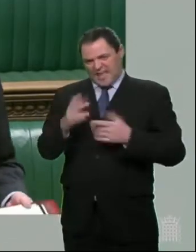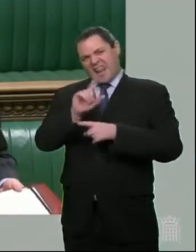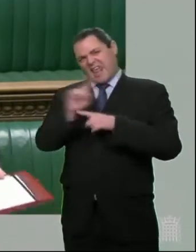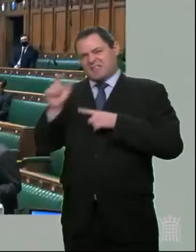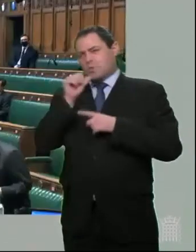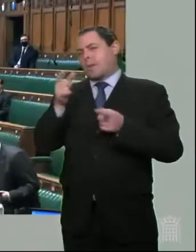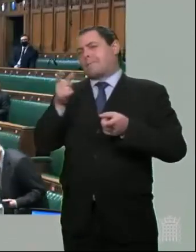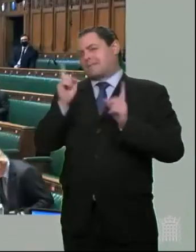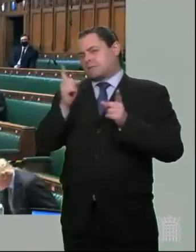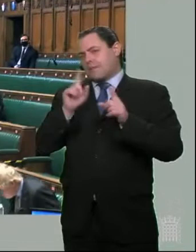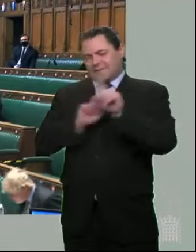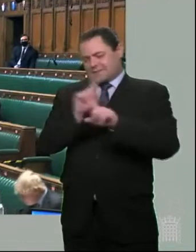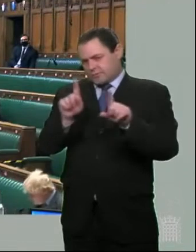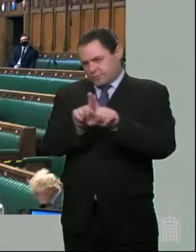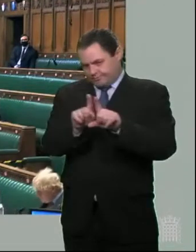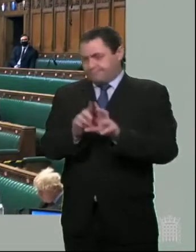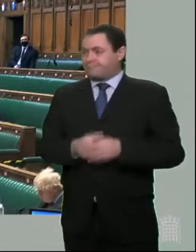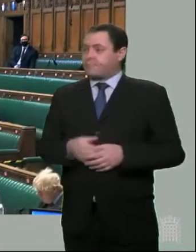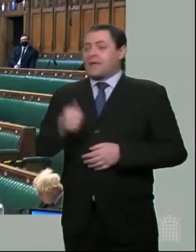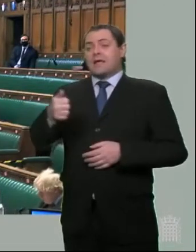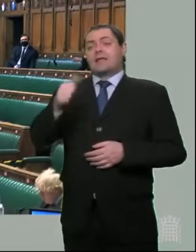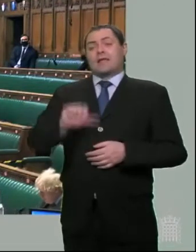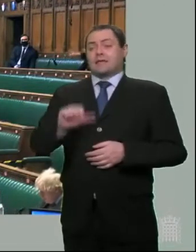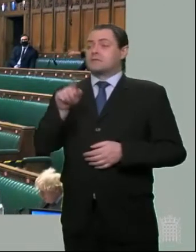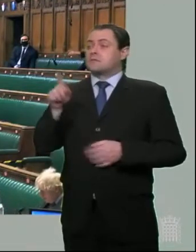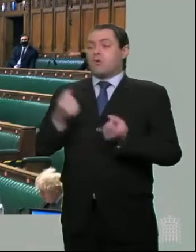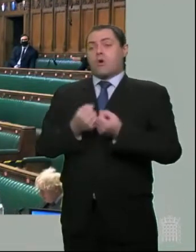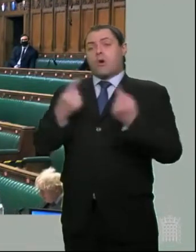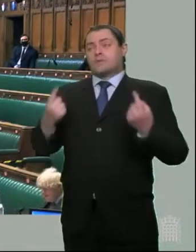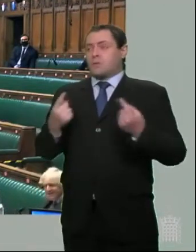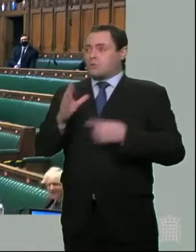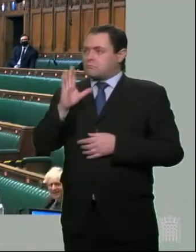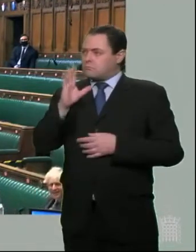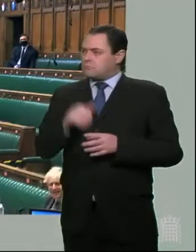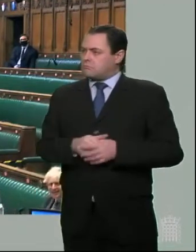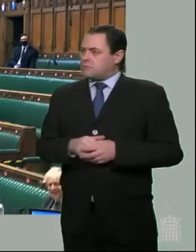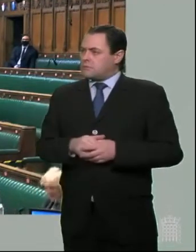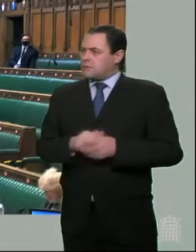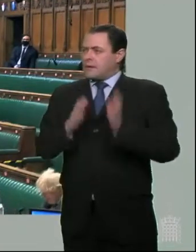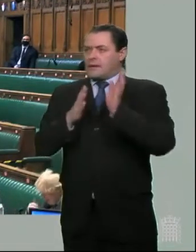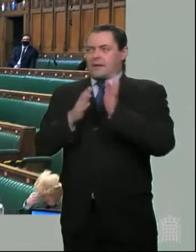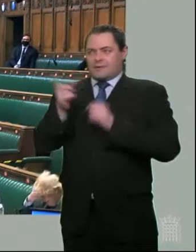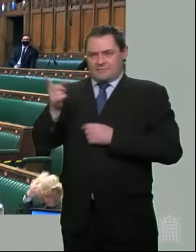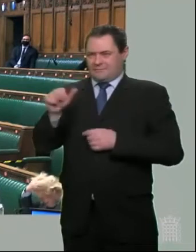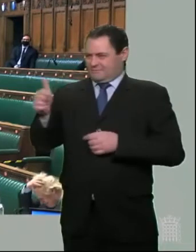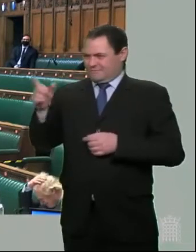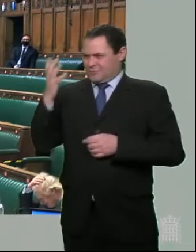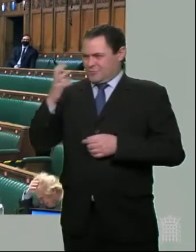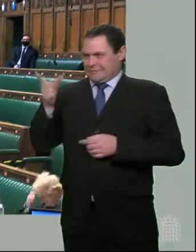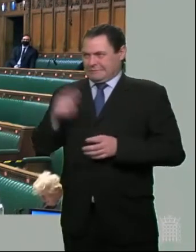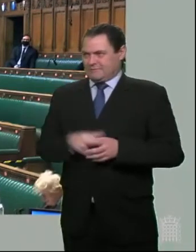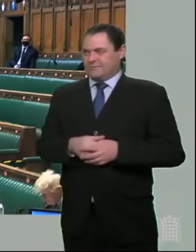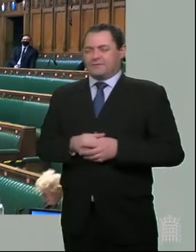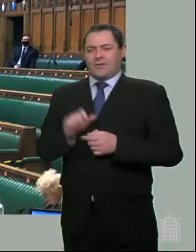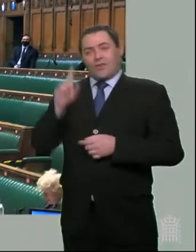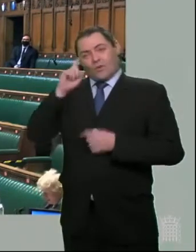today. We now have a virtual leader of the opposition. Oh, sorry, Manchester. Thank you, Mr.